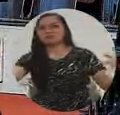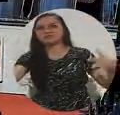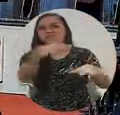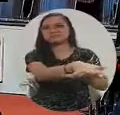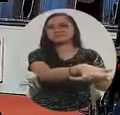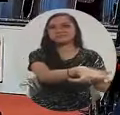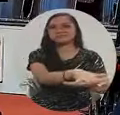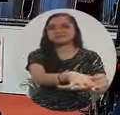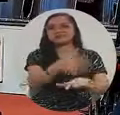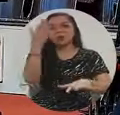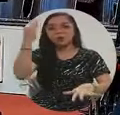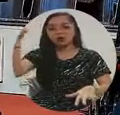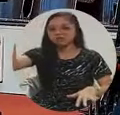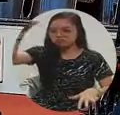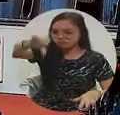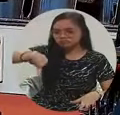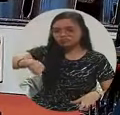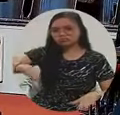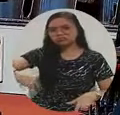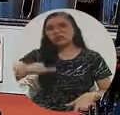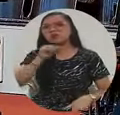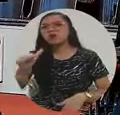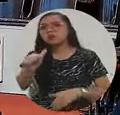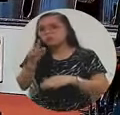for mayor. Nagdaog sila.